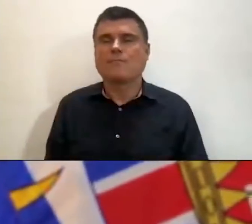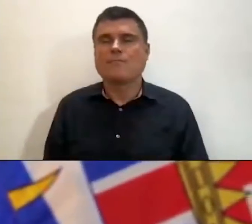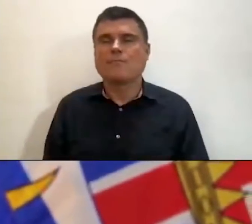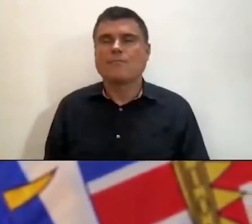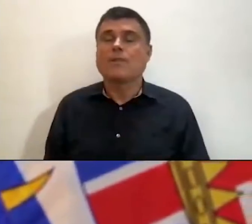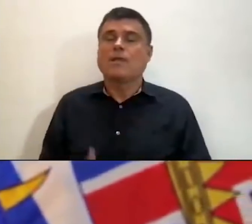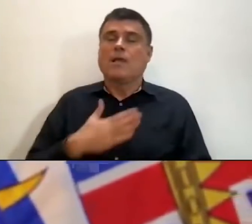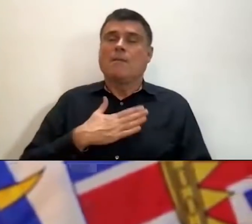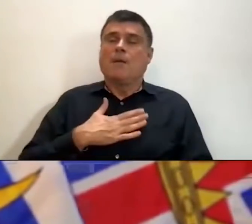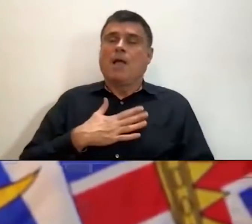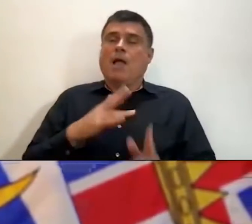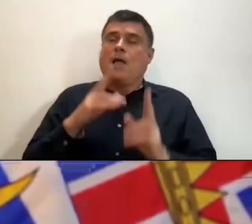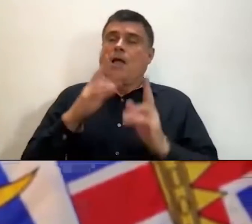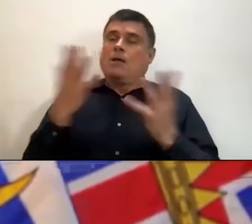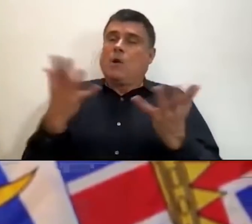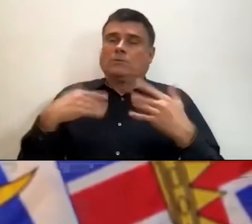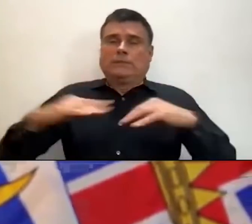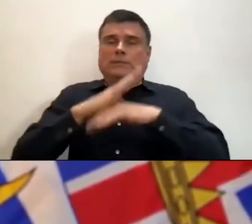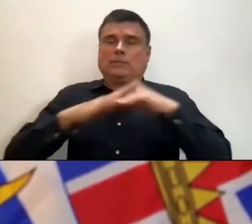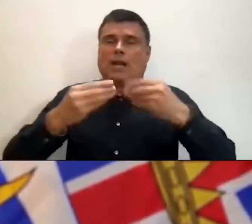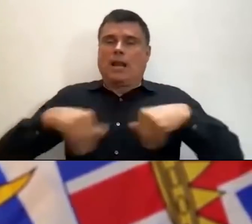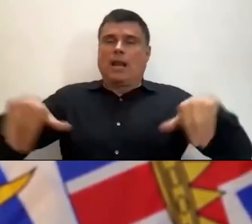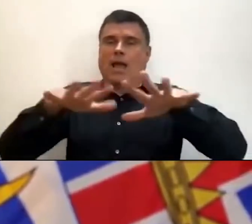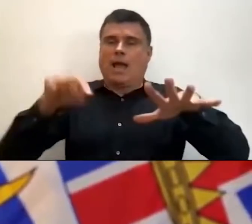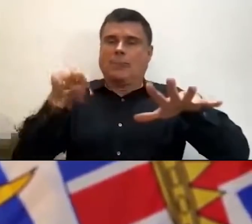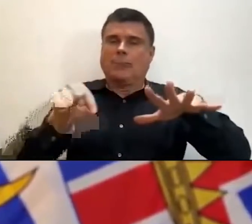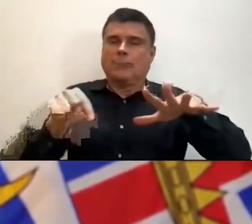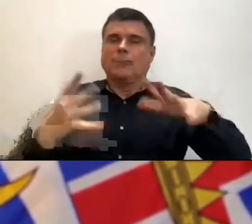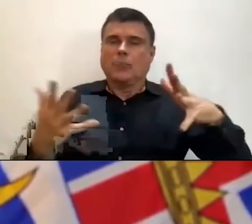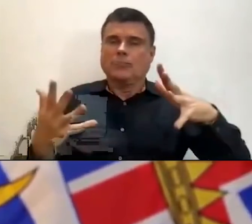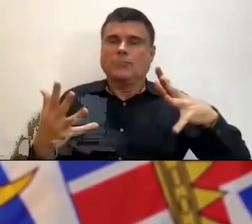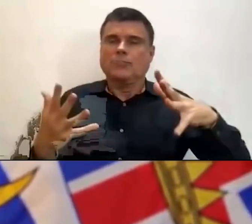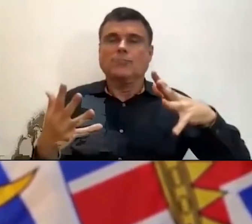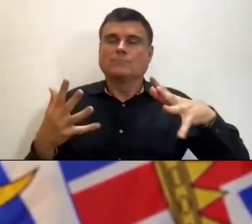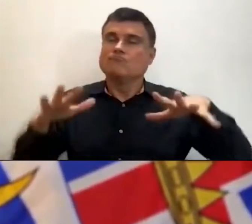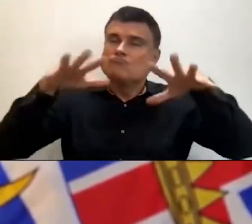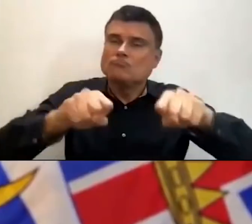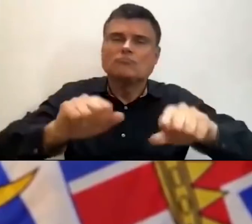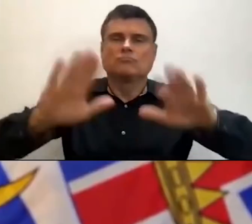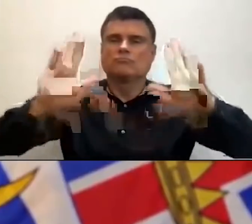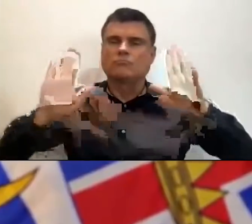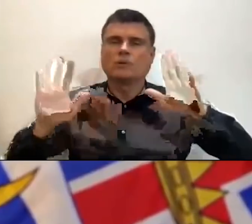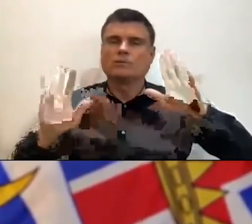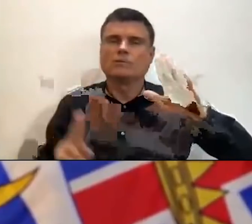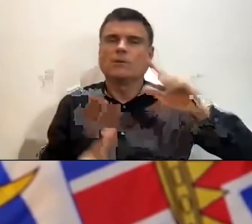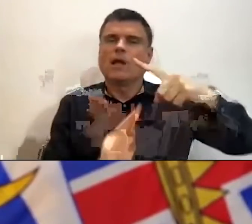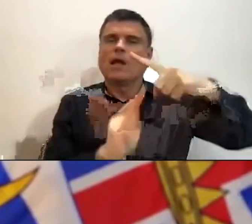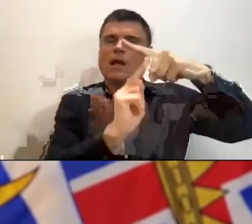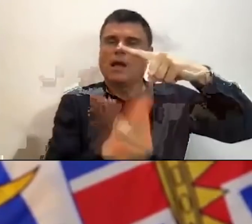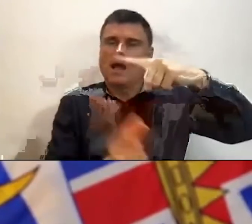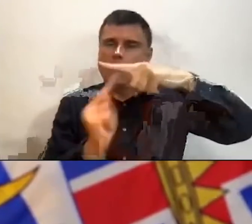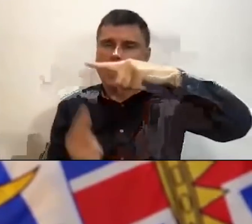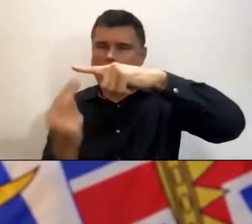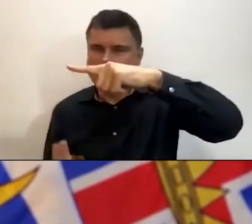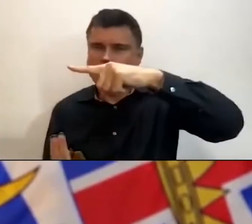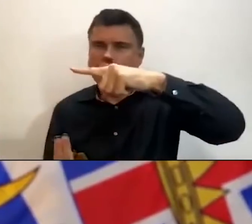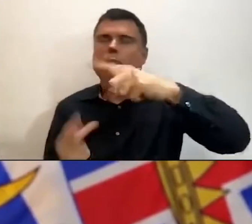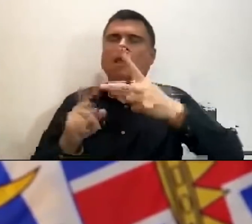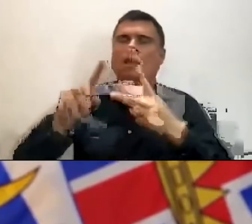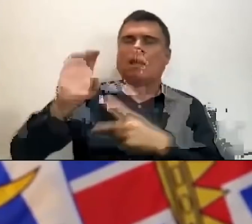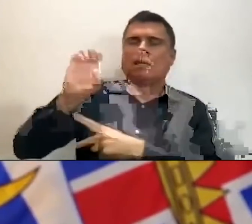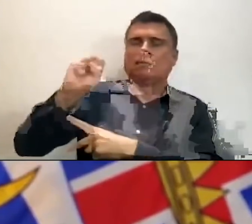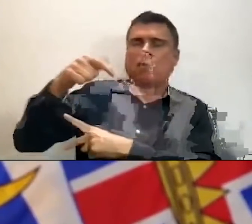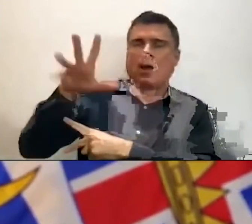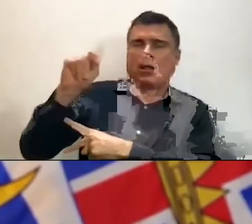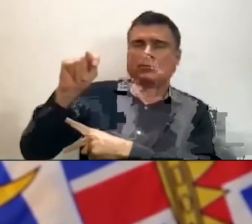where we have our longest night of the year. It's a time to reflect on what we've been through, and to also